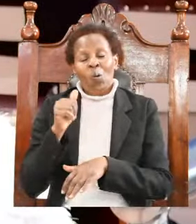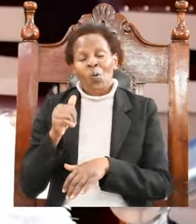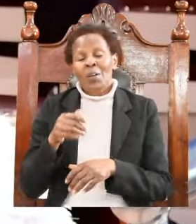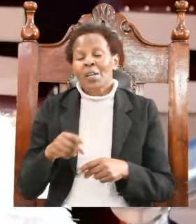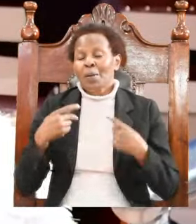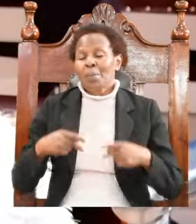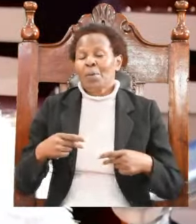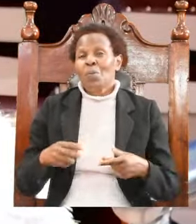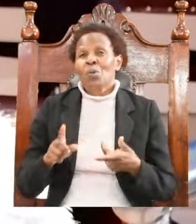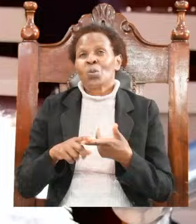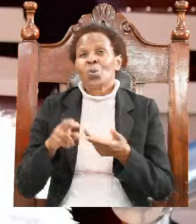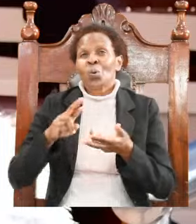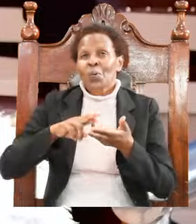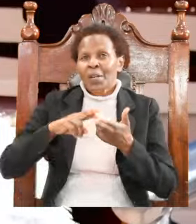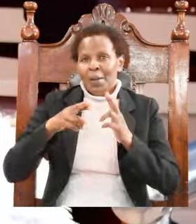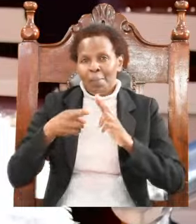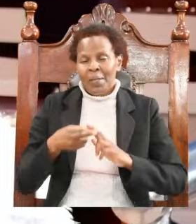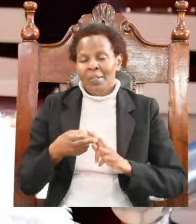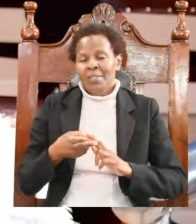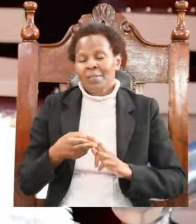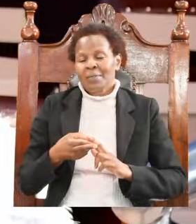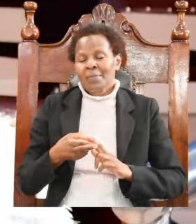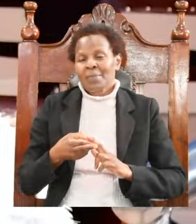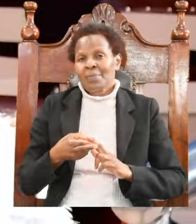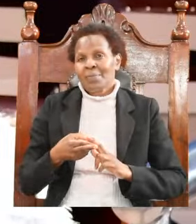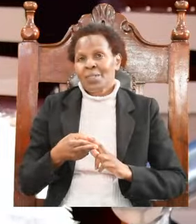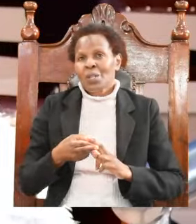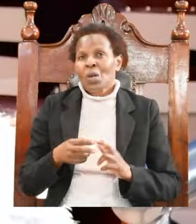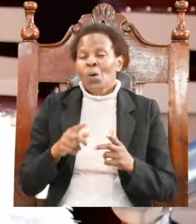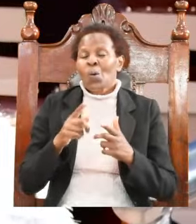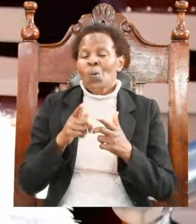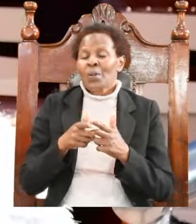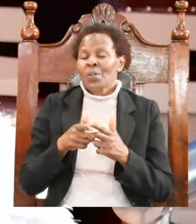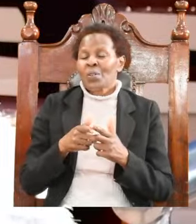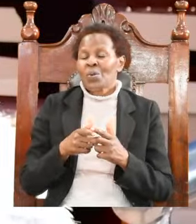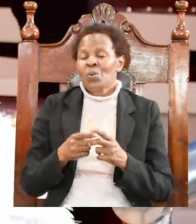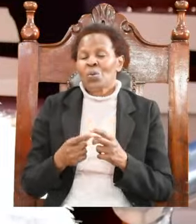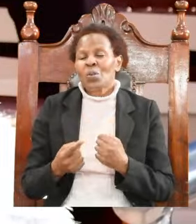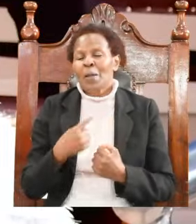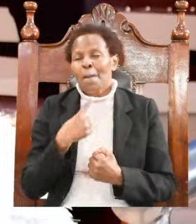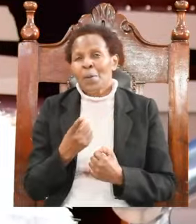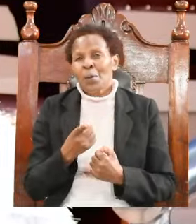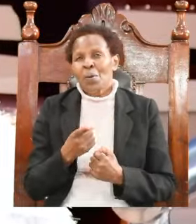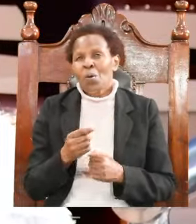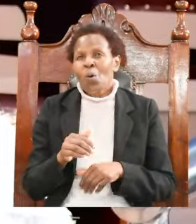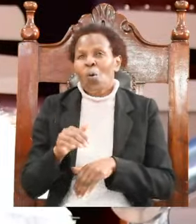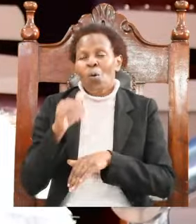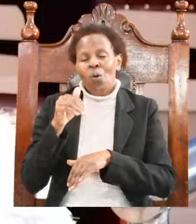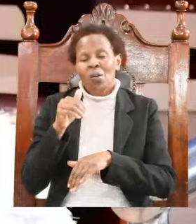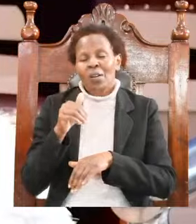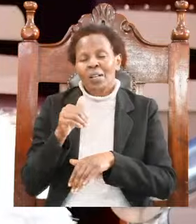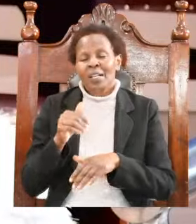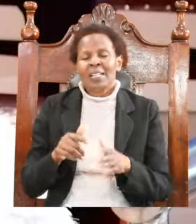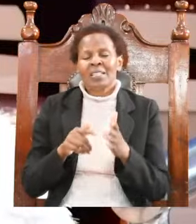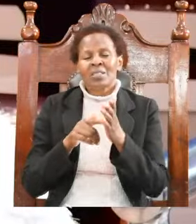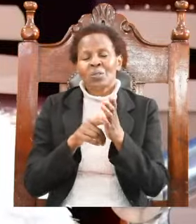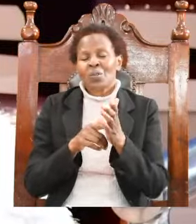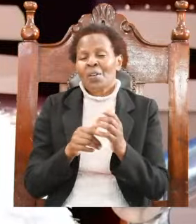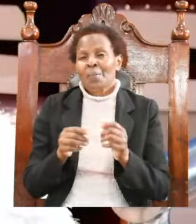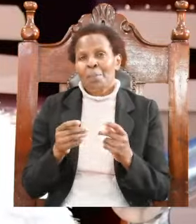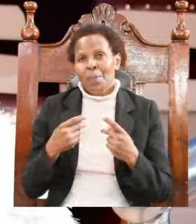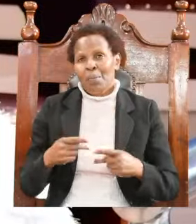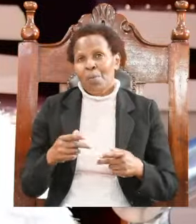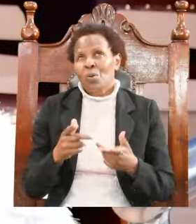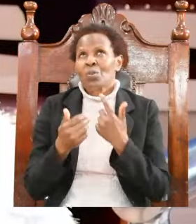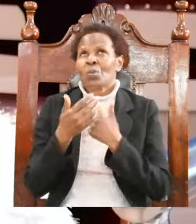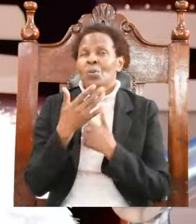to repentance. When you're rebuking them, Timothy, please call them to repentance. Point them to Christ. Tell them to